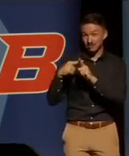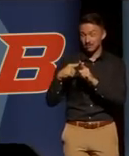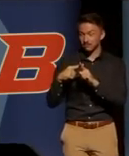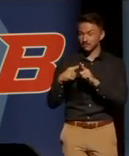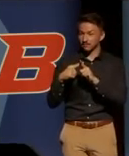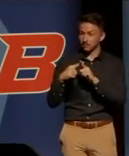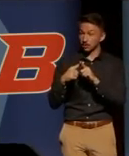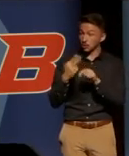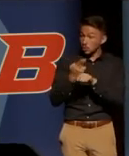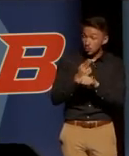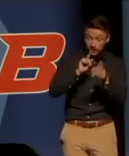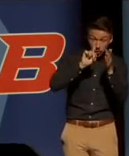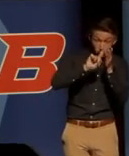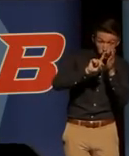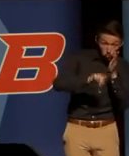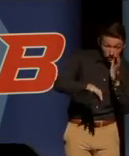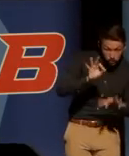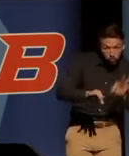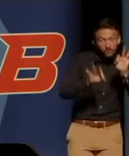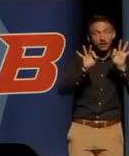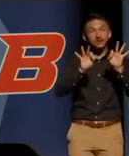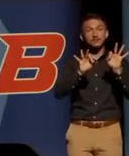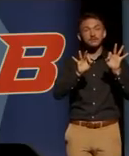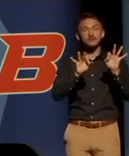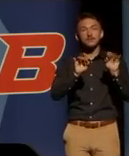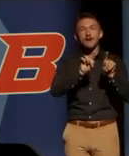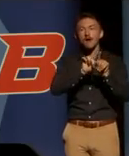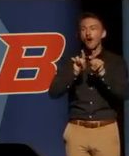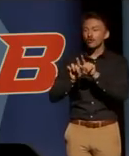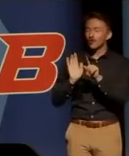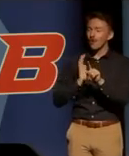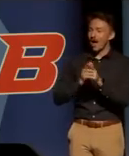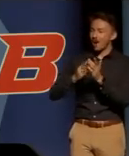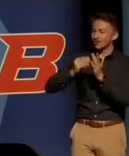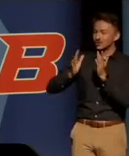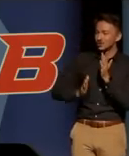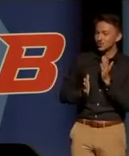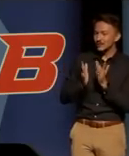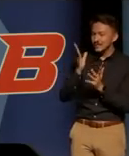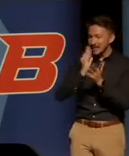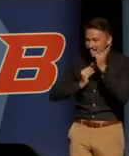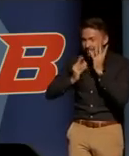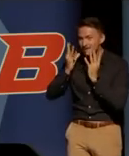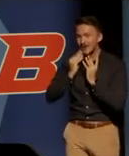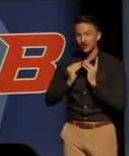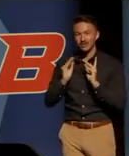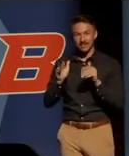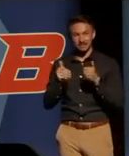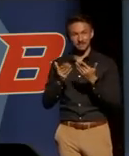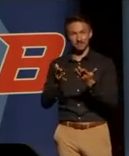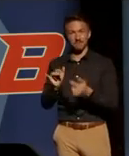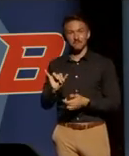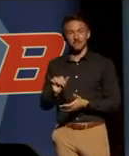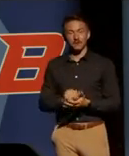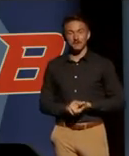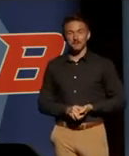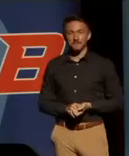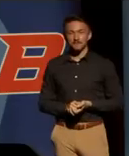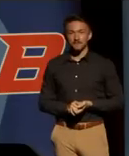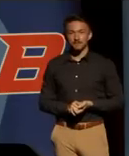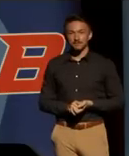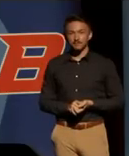findings and through our students' experiences. One of the things that we do